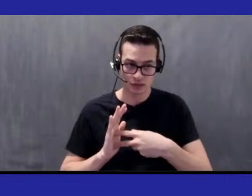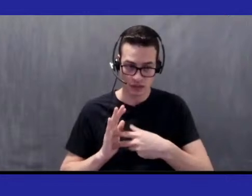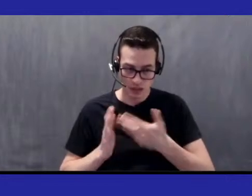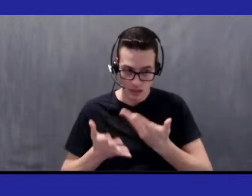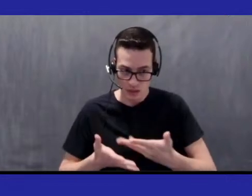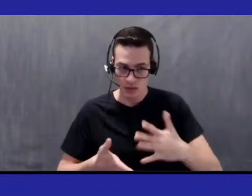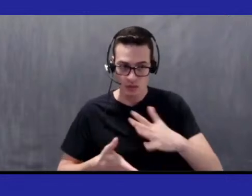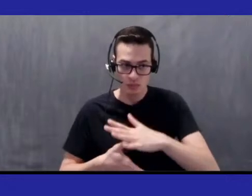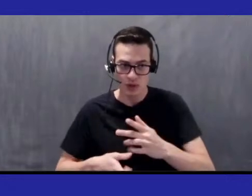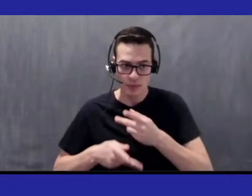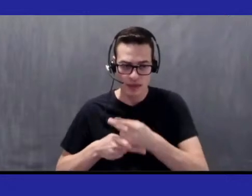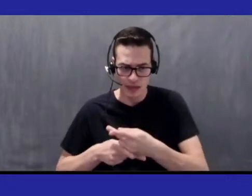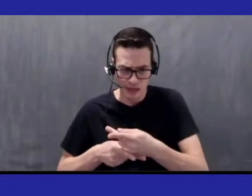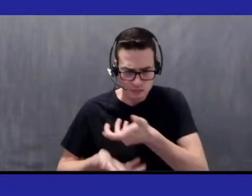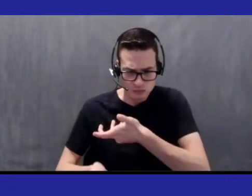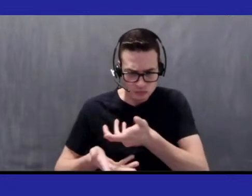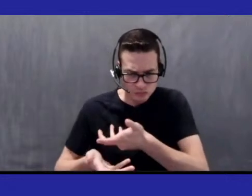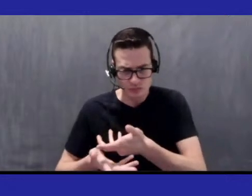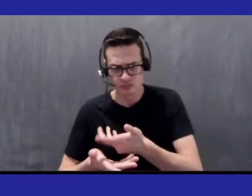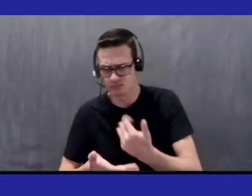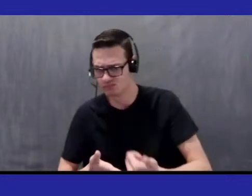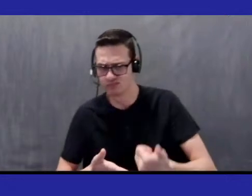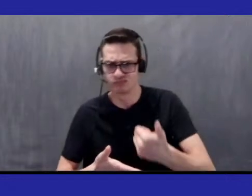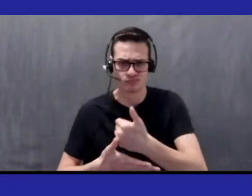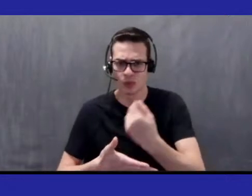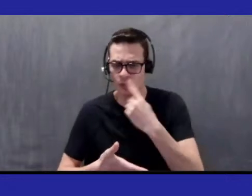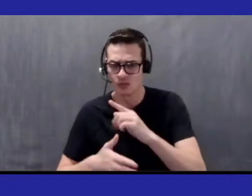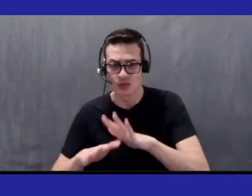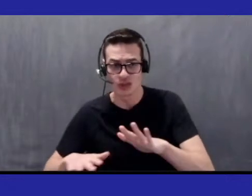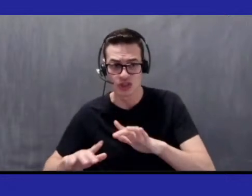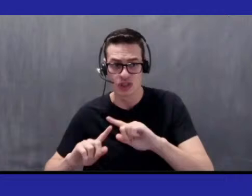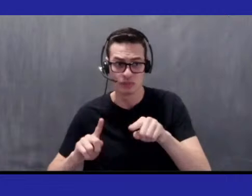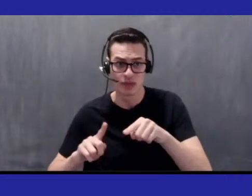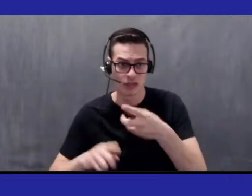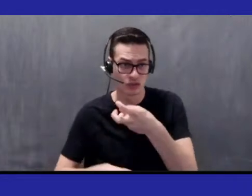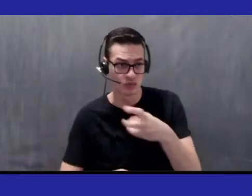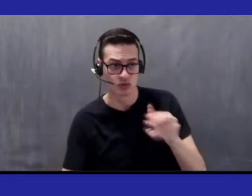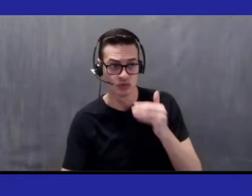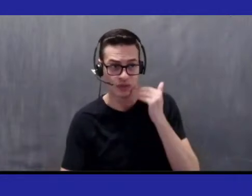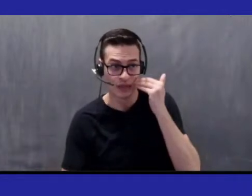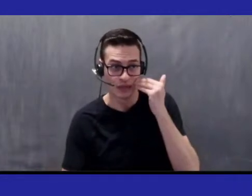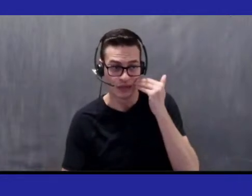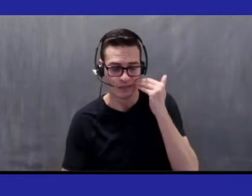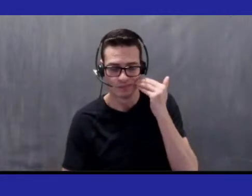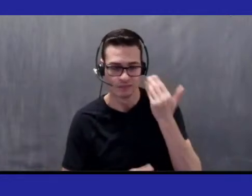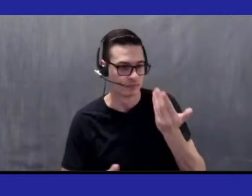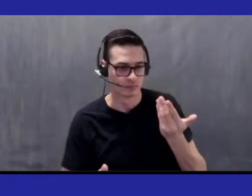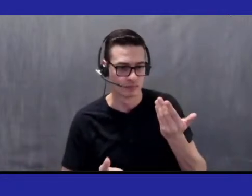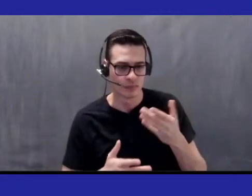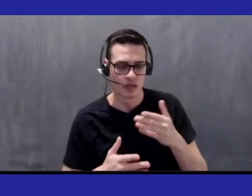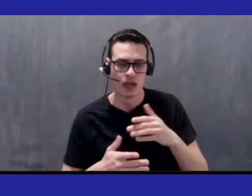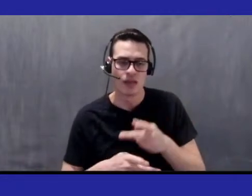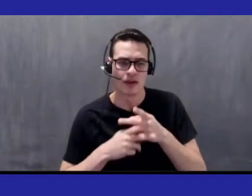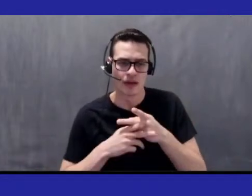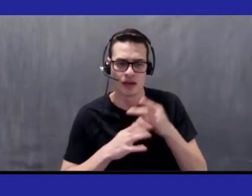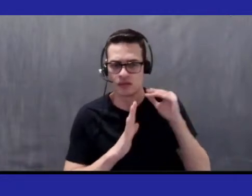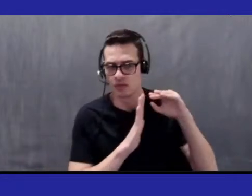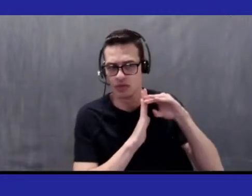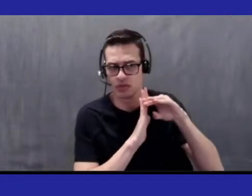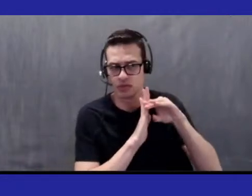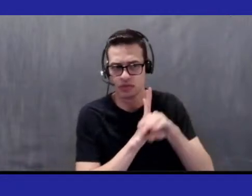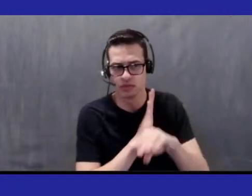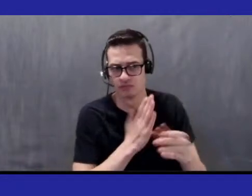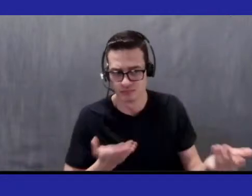for patients with sickle cell when you transition from pediatrics to adult. So among pediatric patients with sickle